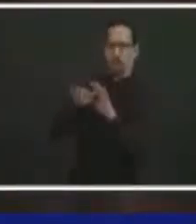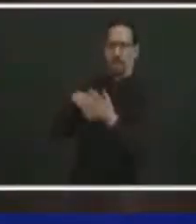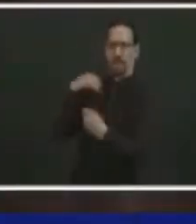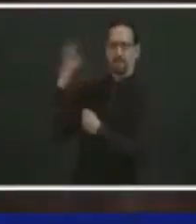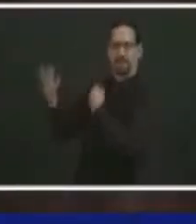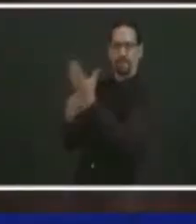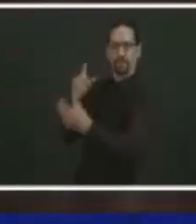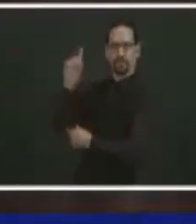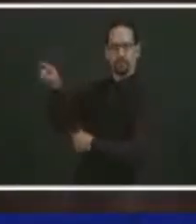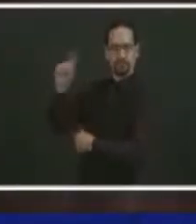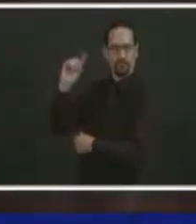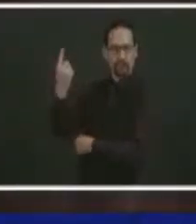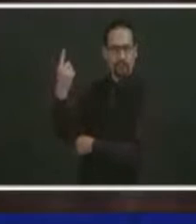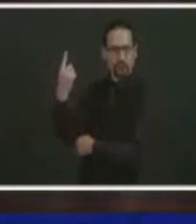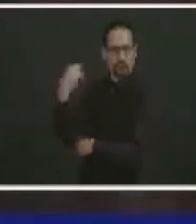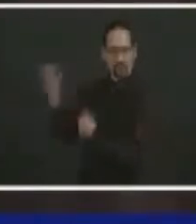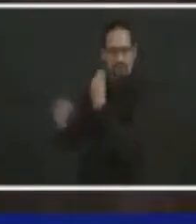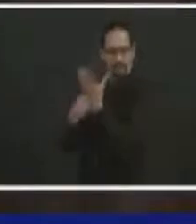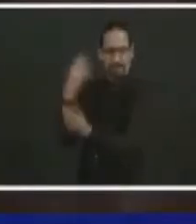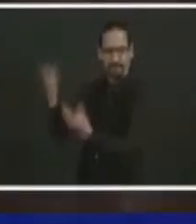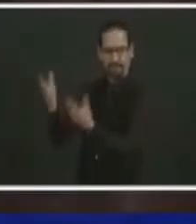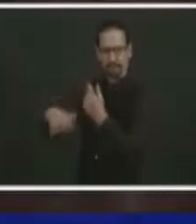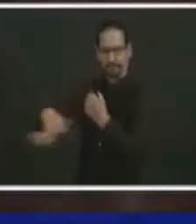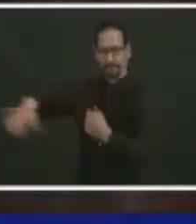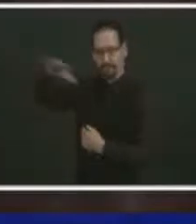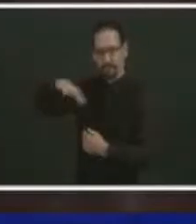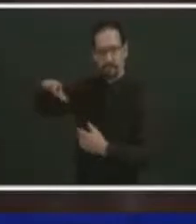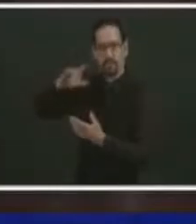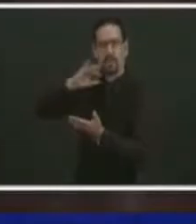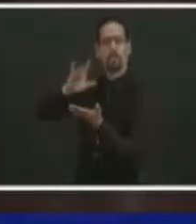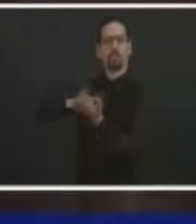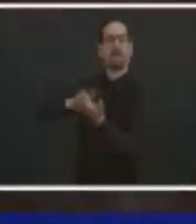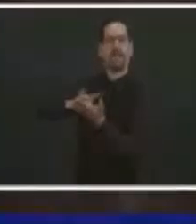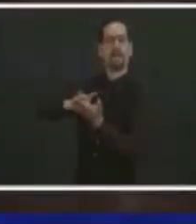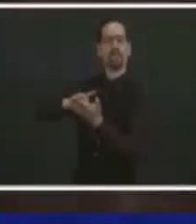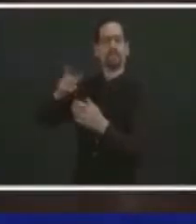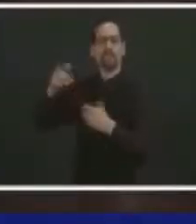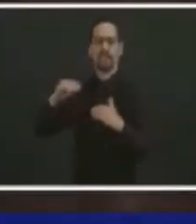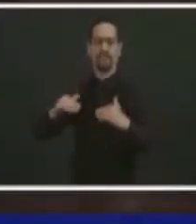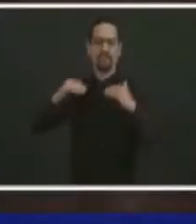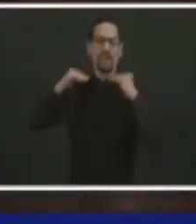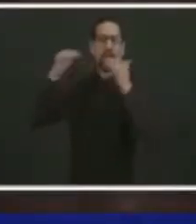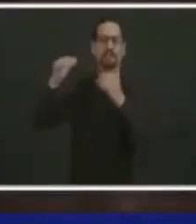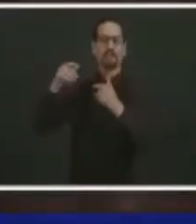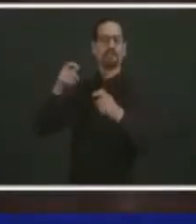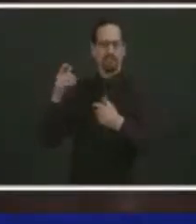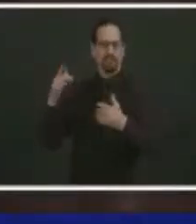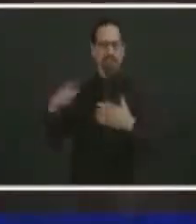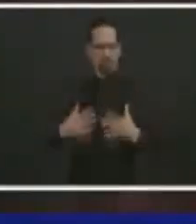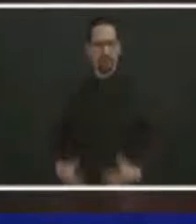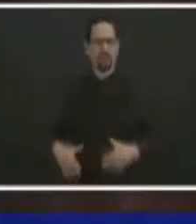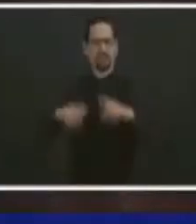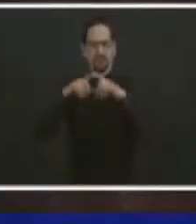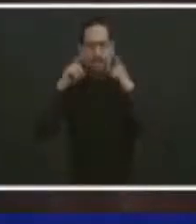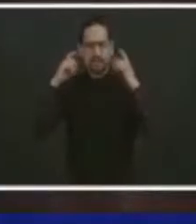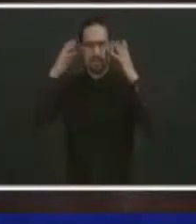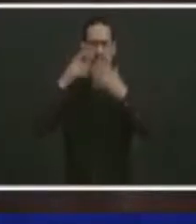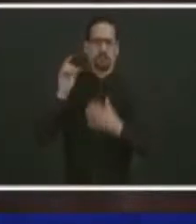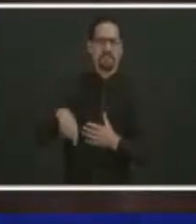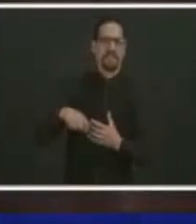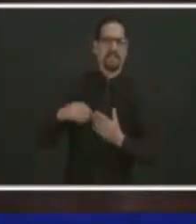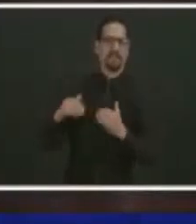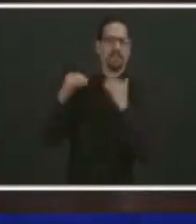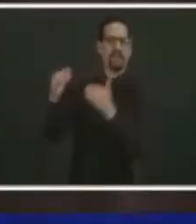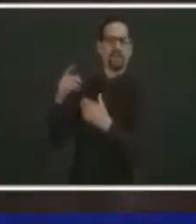respond to with some of those more medically advanced PPE components. So we have provided